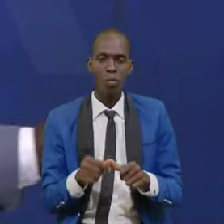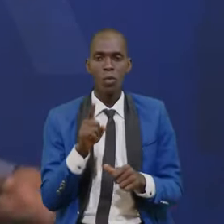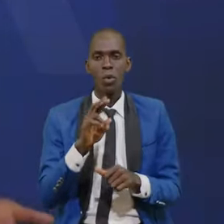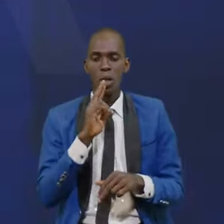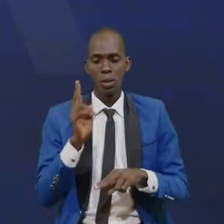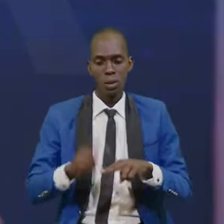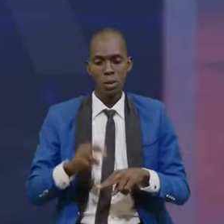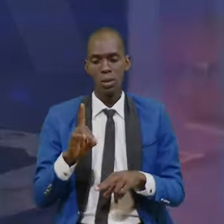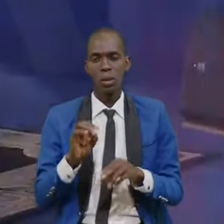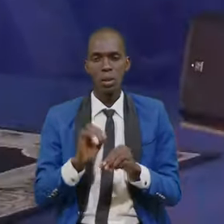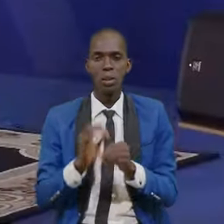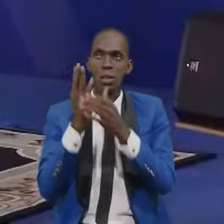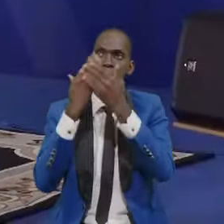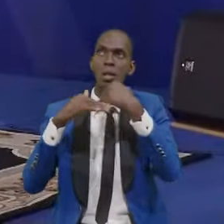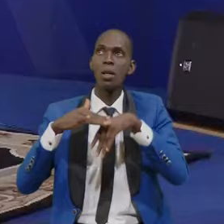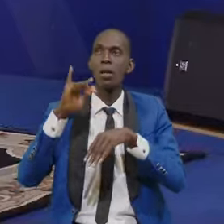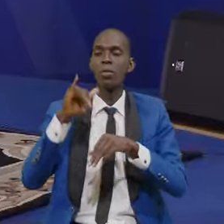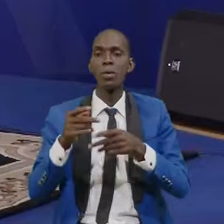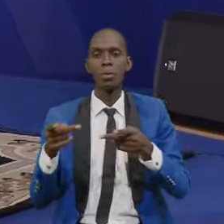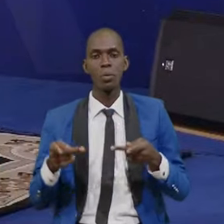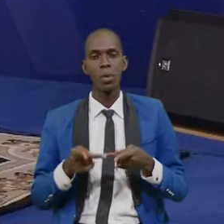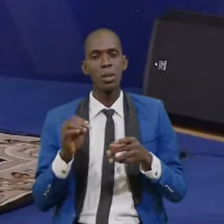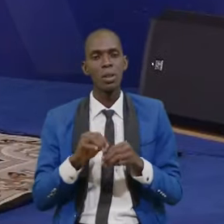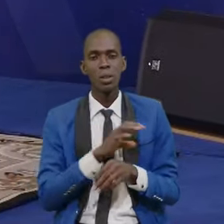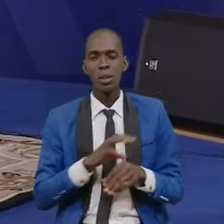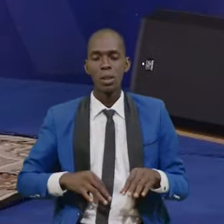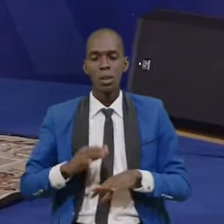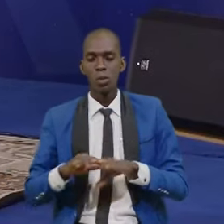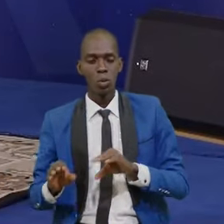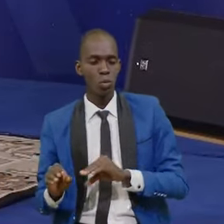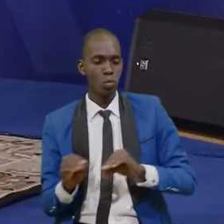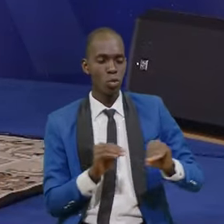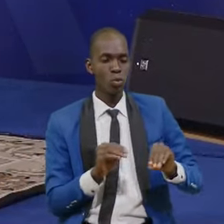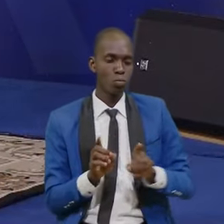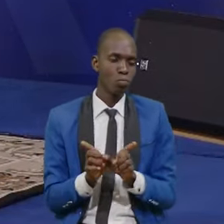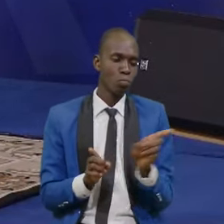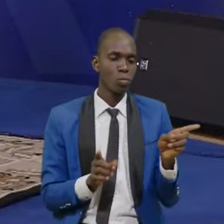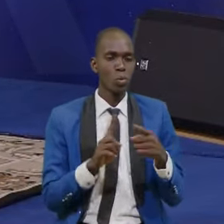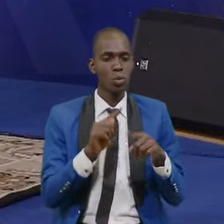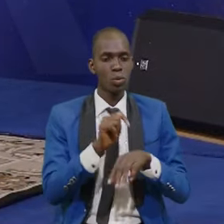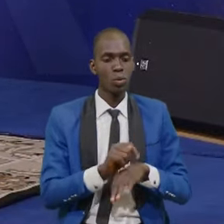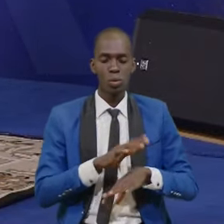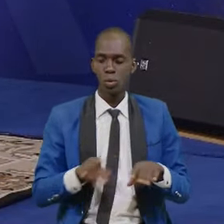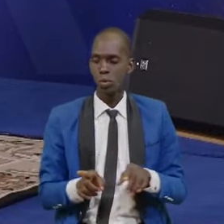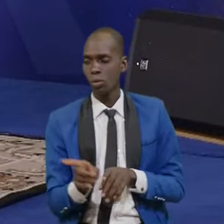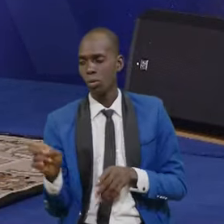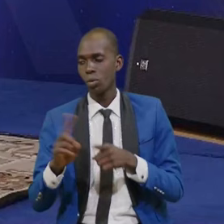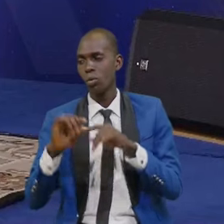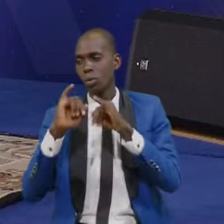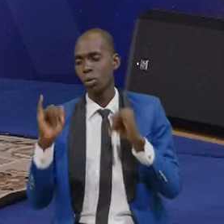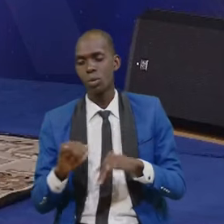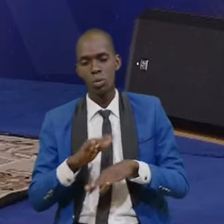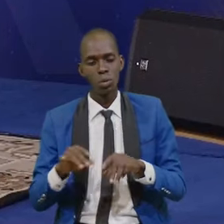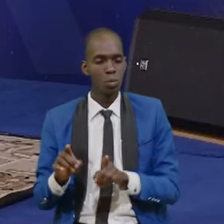in heavenly places in Christ. You don't deviate to tradition, you don't deviate to idolatry, you don't deviate to any other